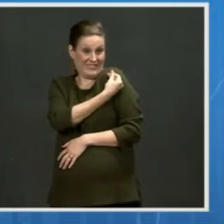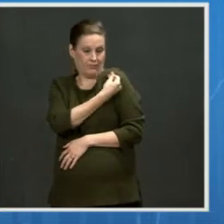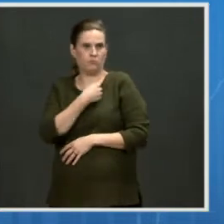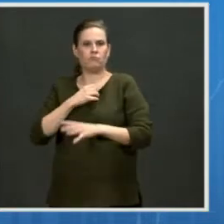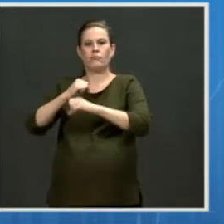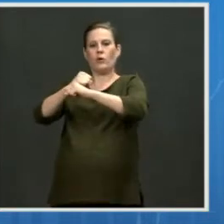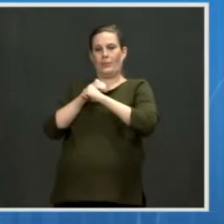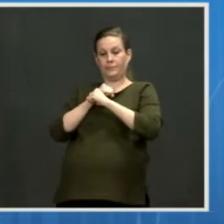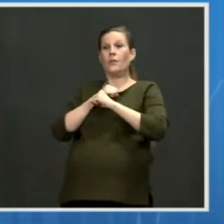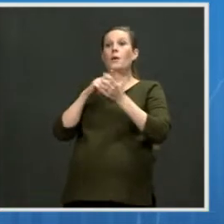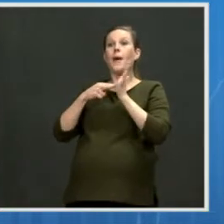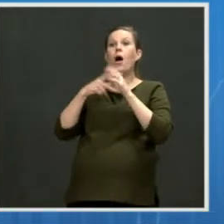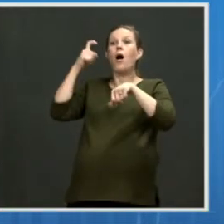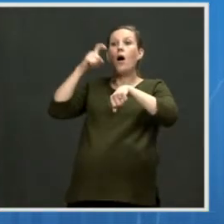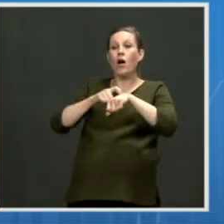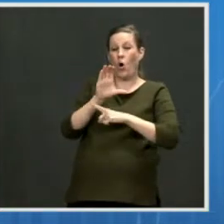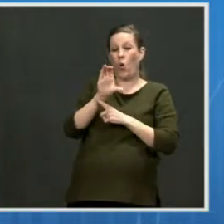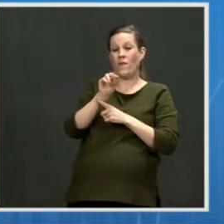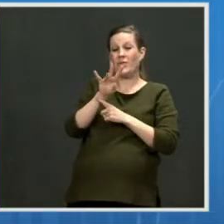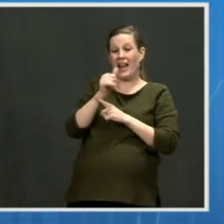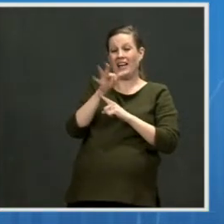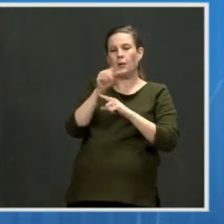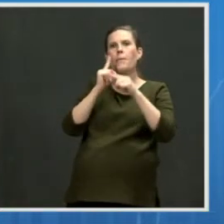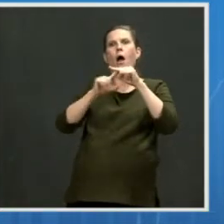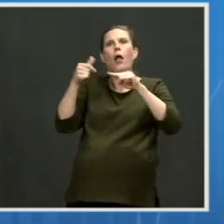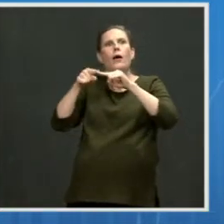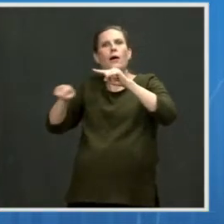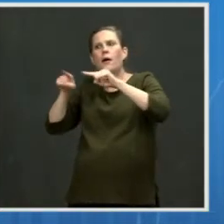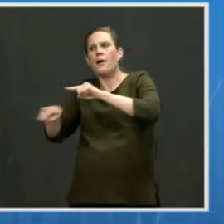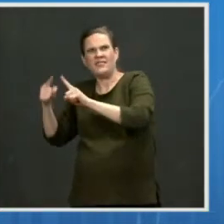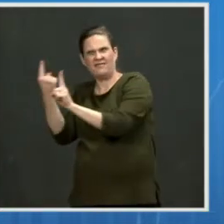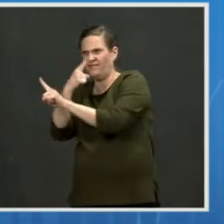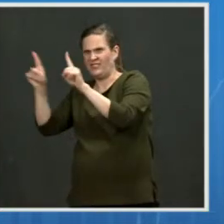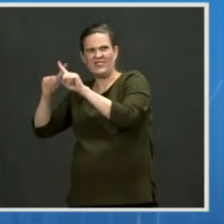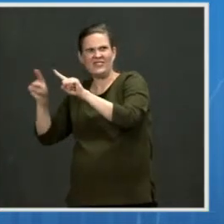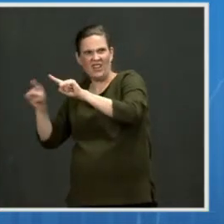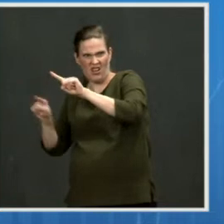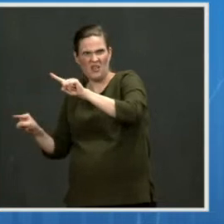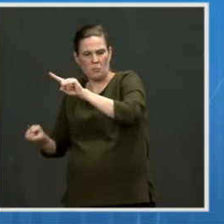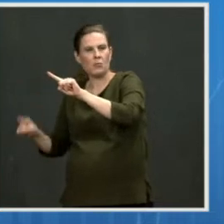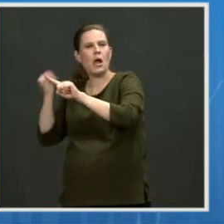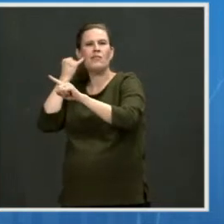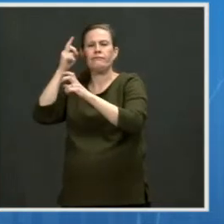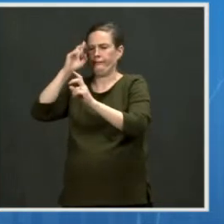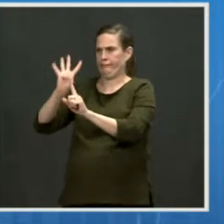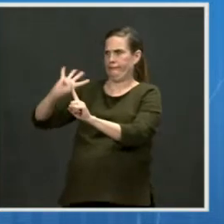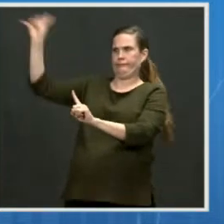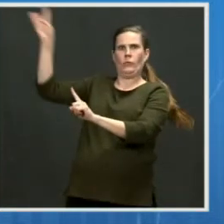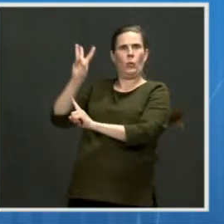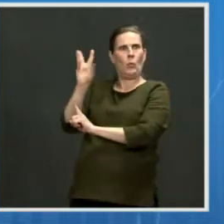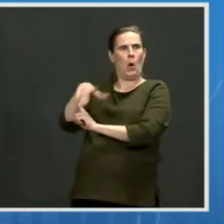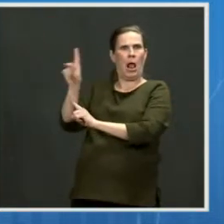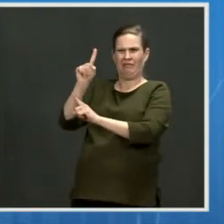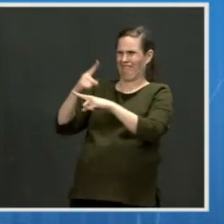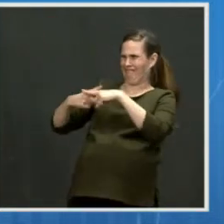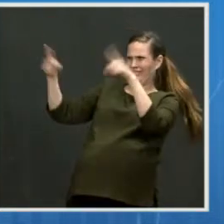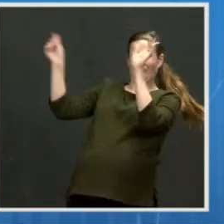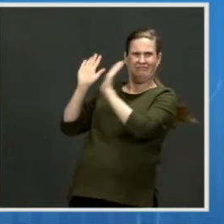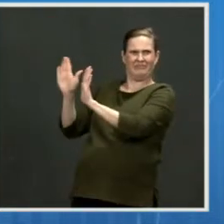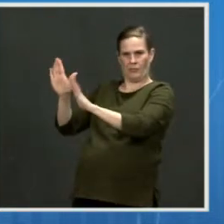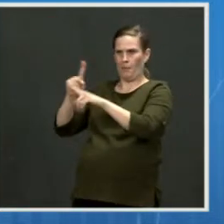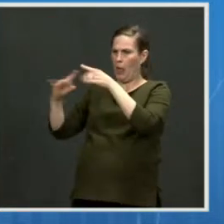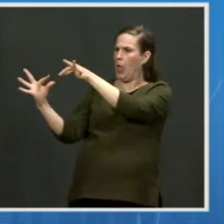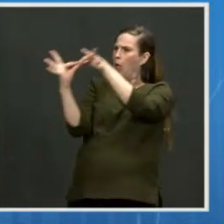you are vaccinated against a wild-type viral strain, namely the common virus in society. There are